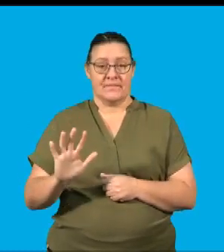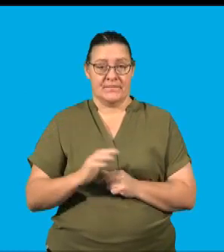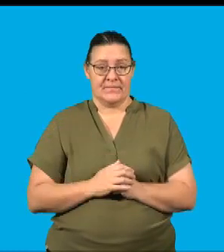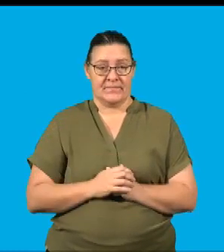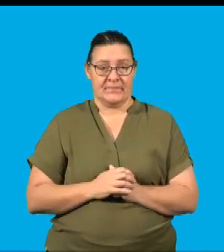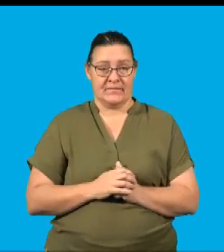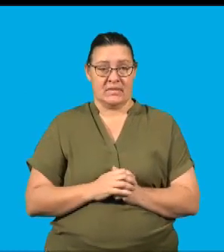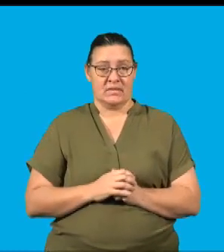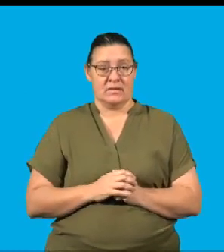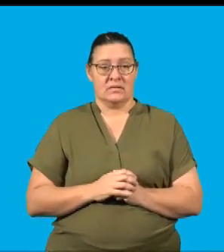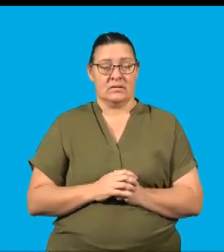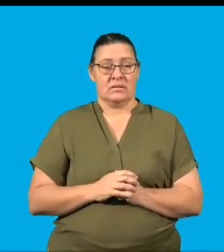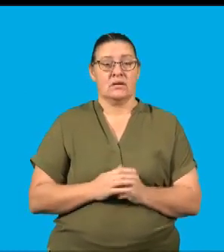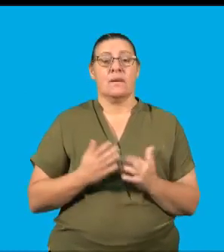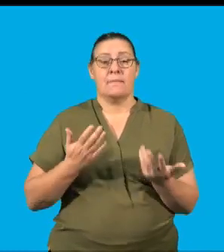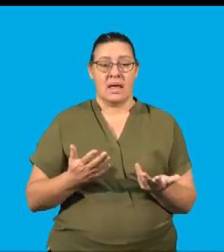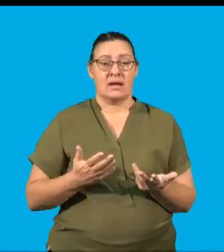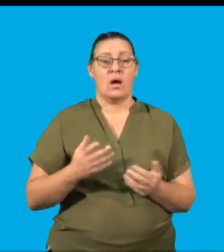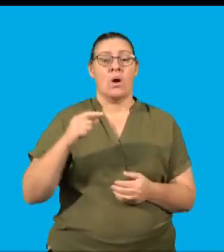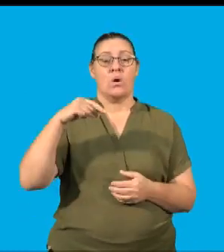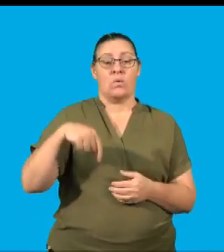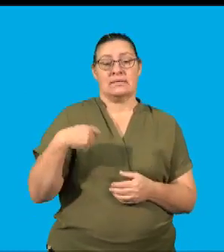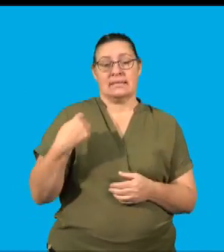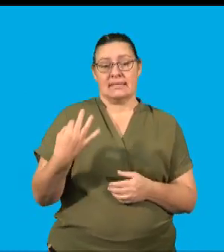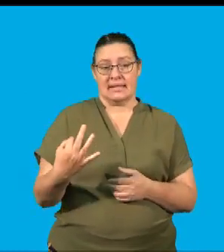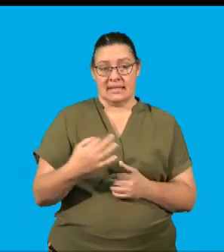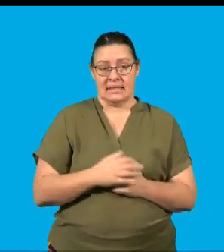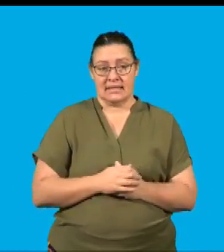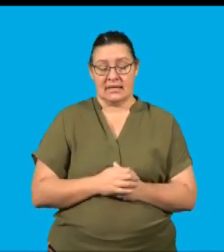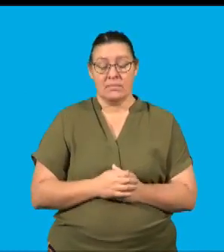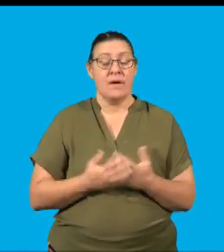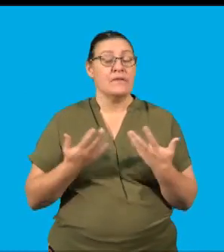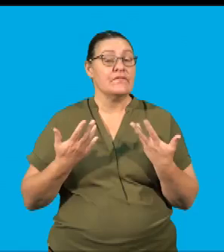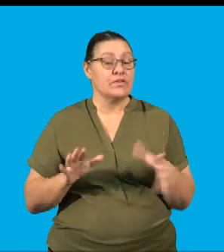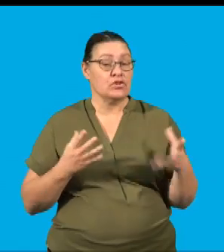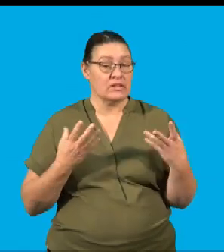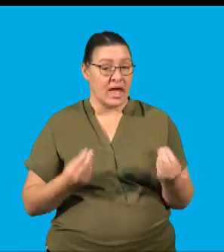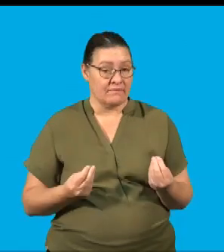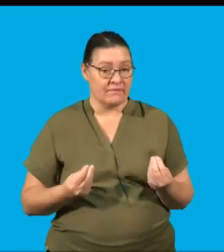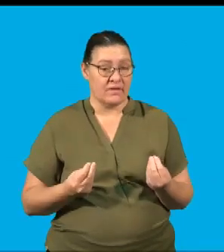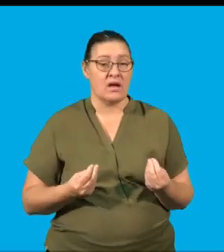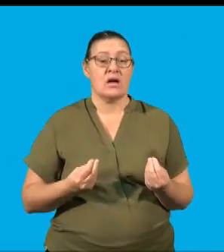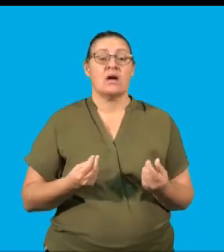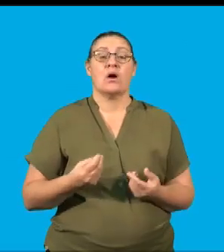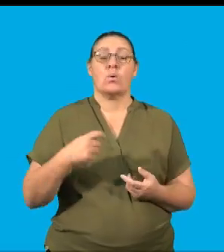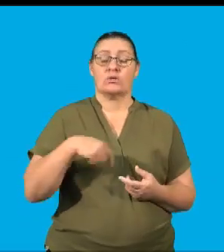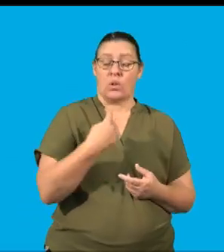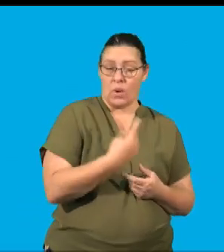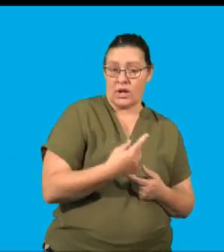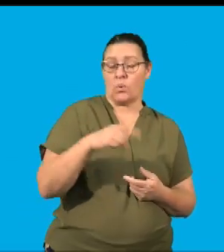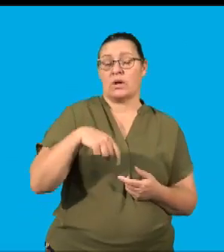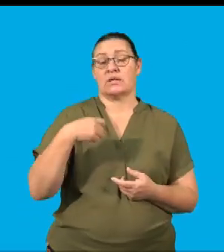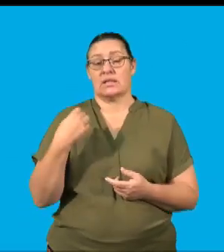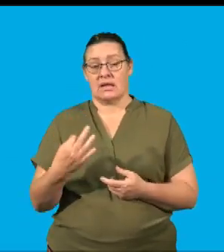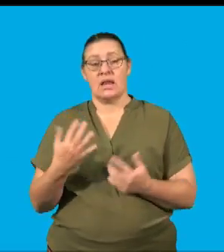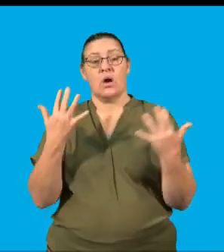158,5. And this is our quartile 3. Once we've got your quartile 1, you've got your quartile 3. Now you can